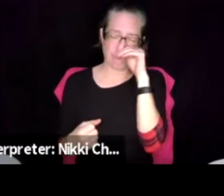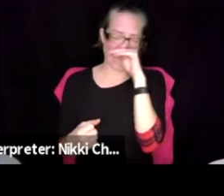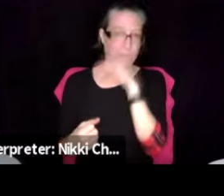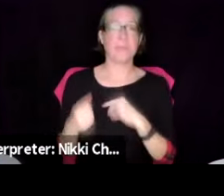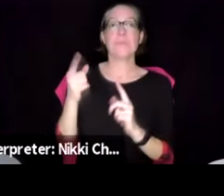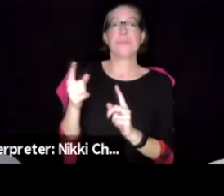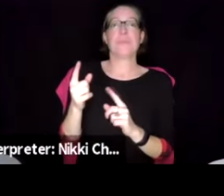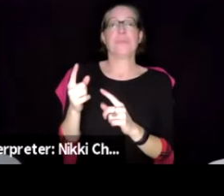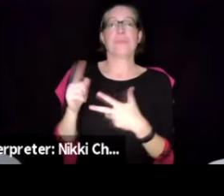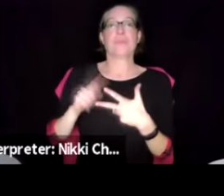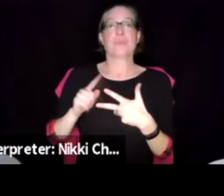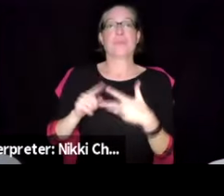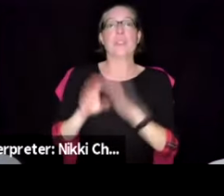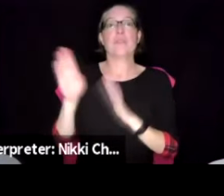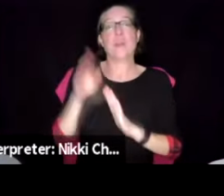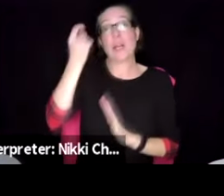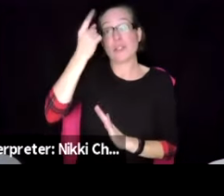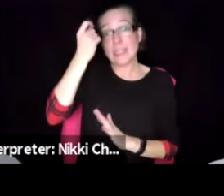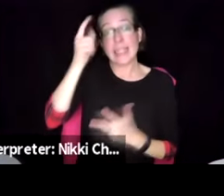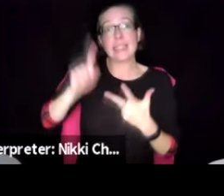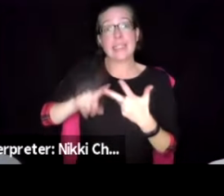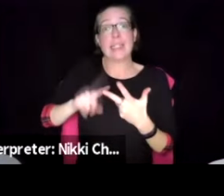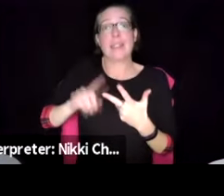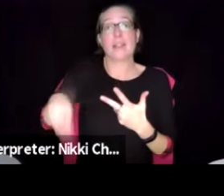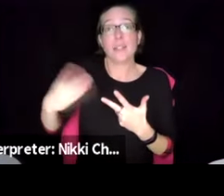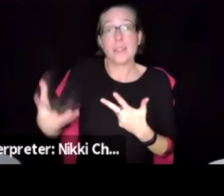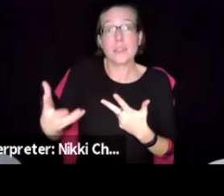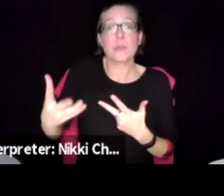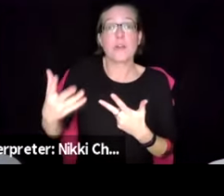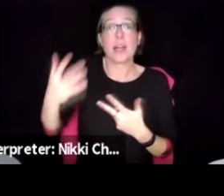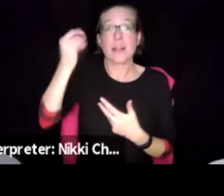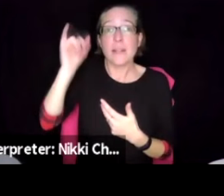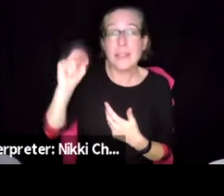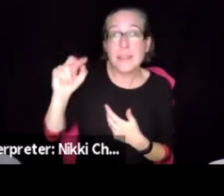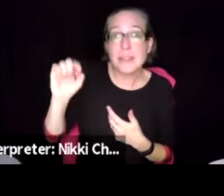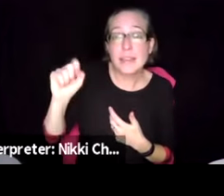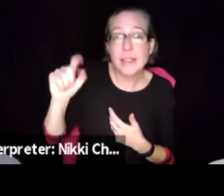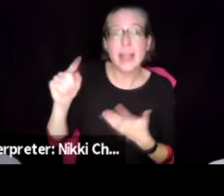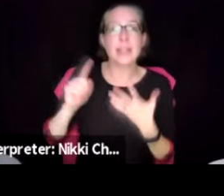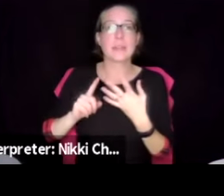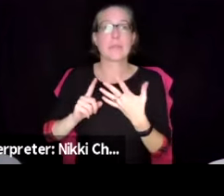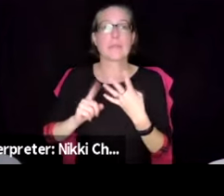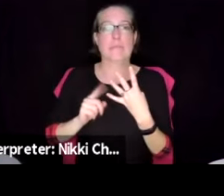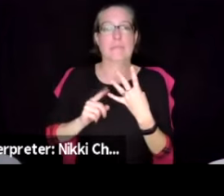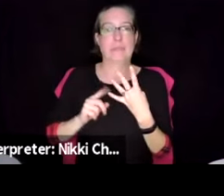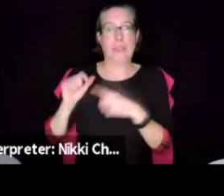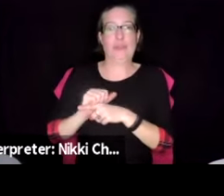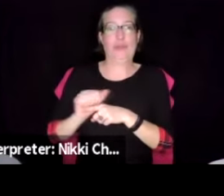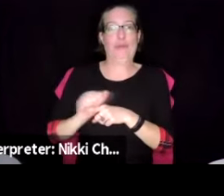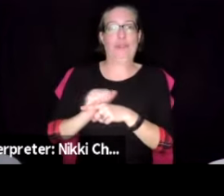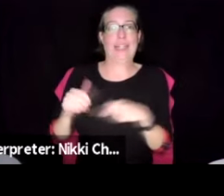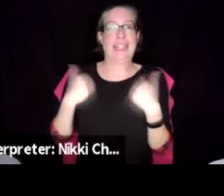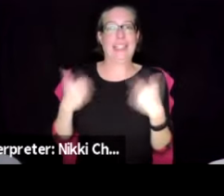youth-centric insight into sexual and reproductive health research in the Southern US. So we also wanted to train young people in public health